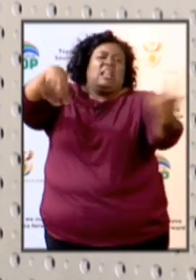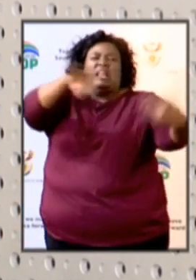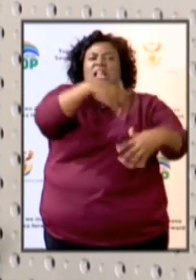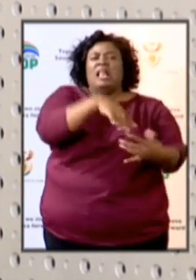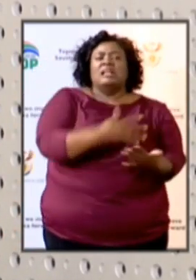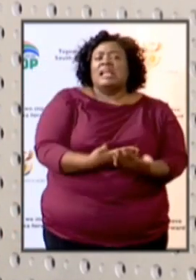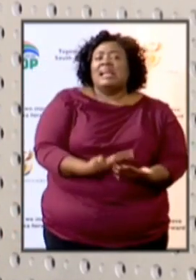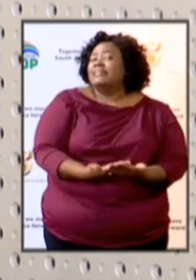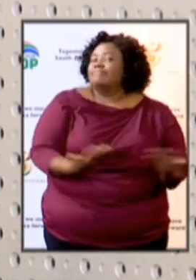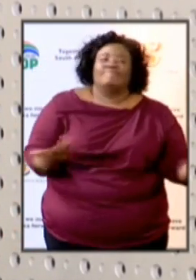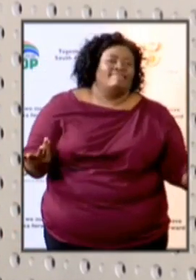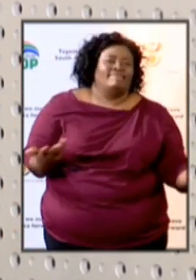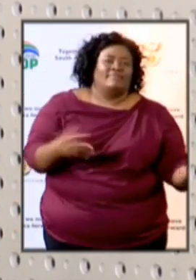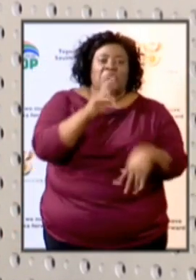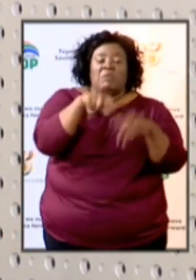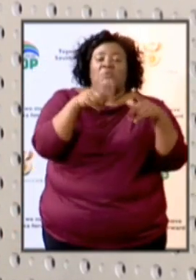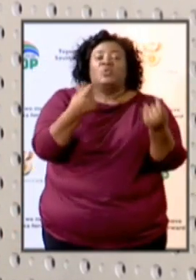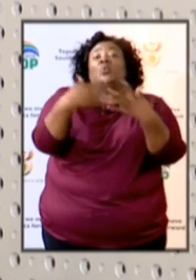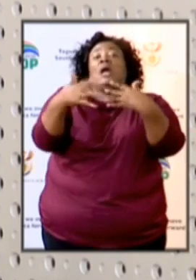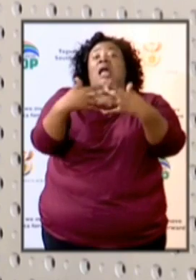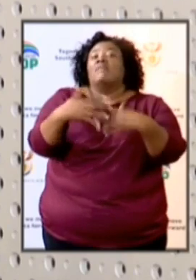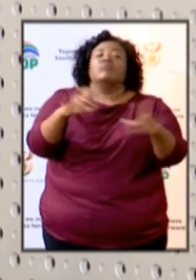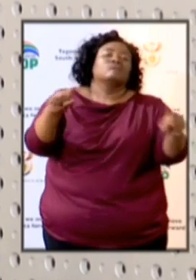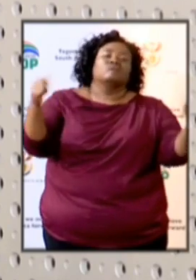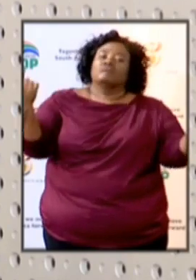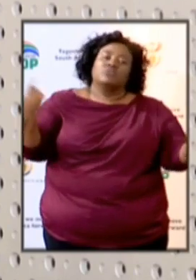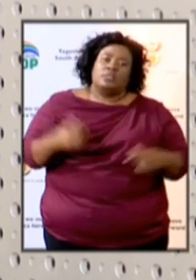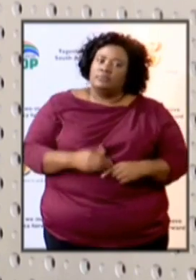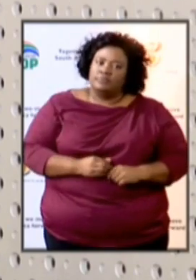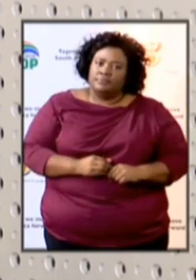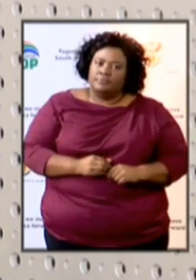nje usezokwenza nomi kanjani. Cha, akunjalo.